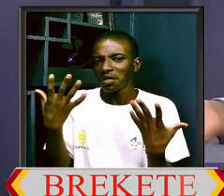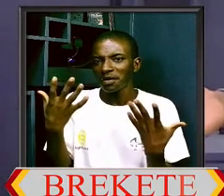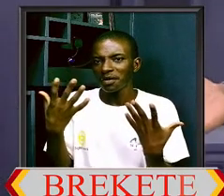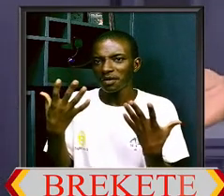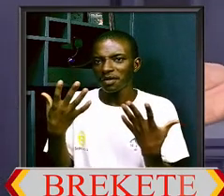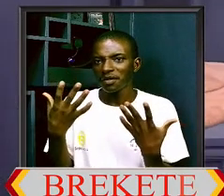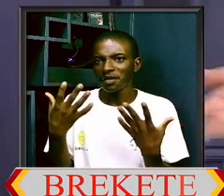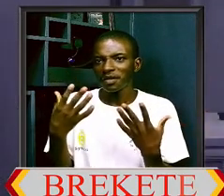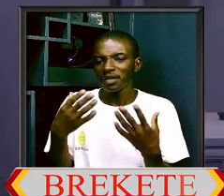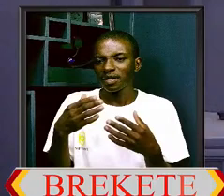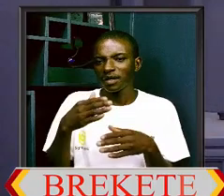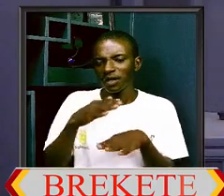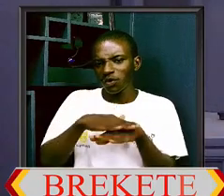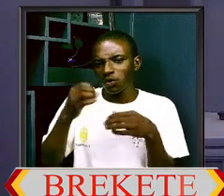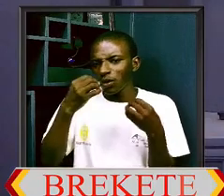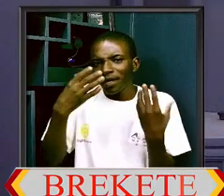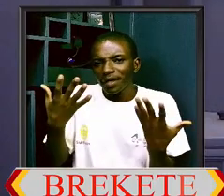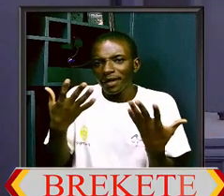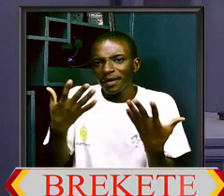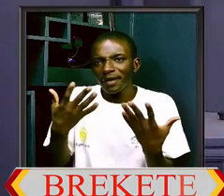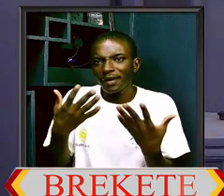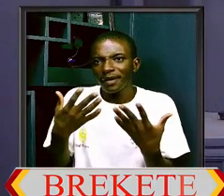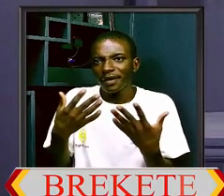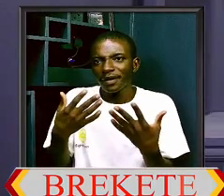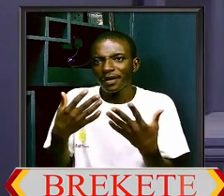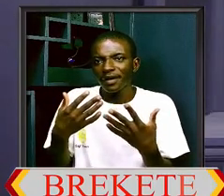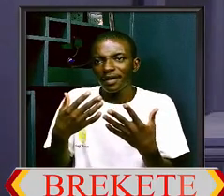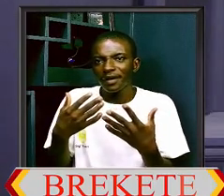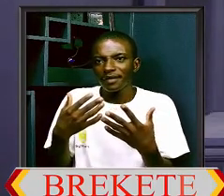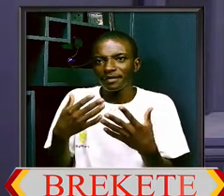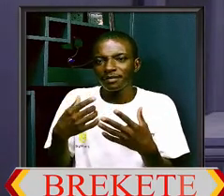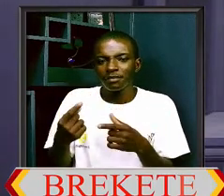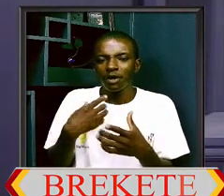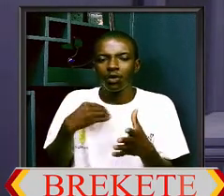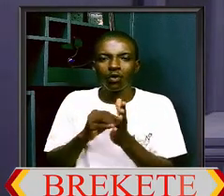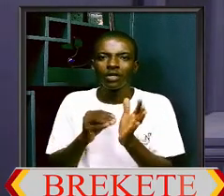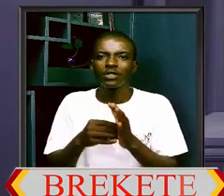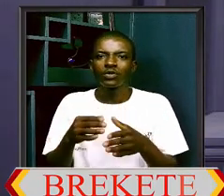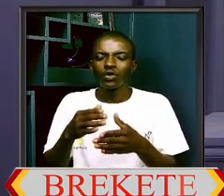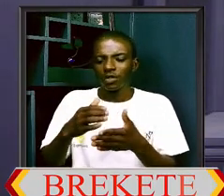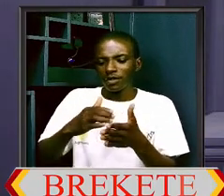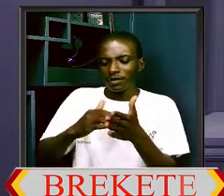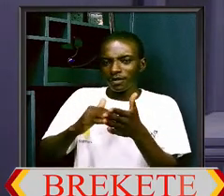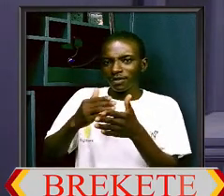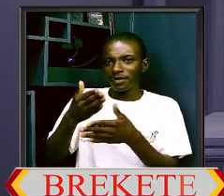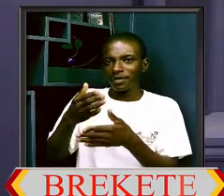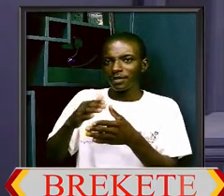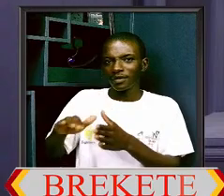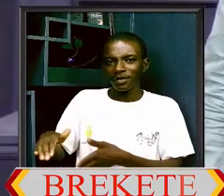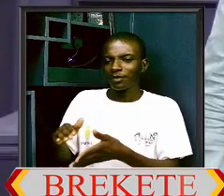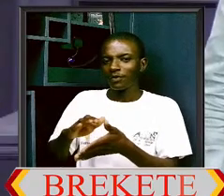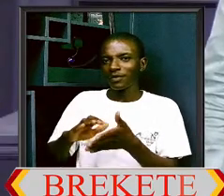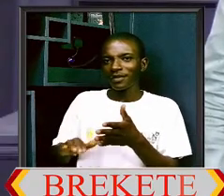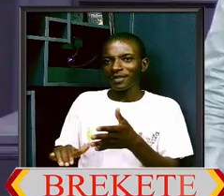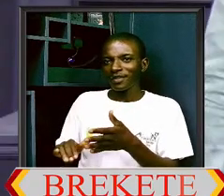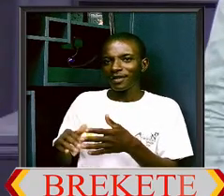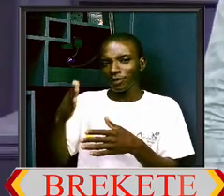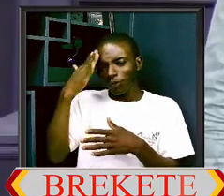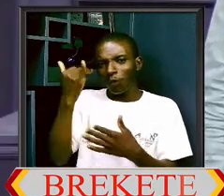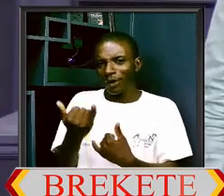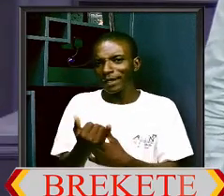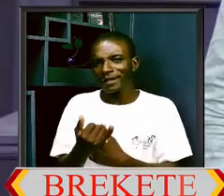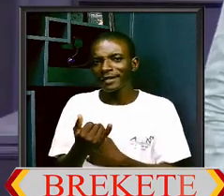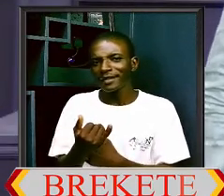no I don't care my own make I remove the ner I know why I